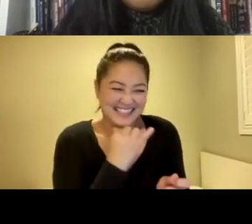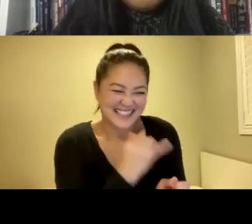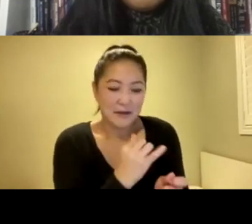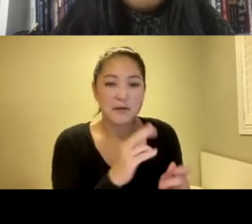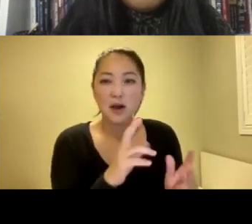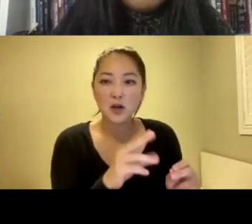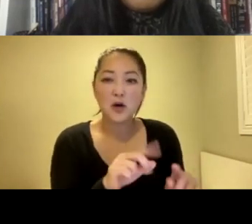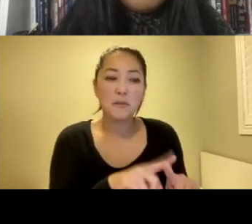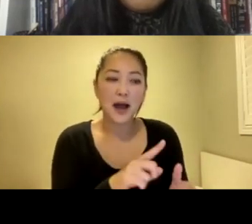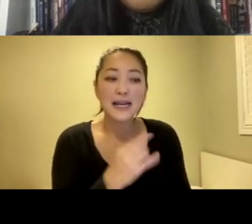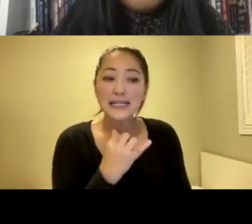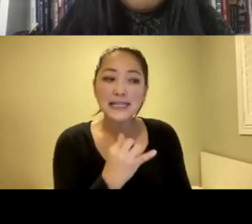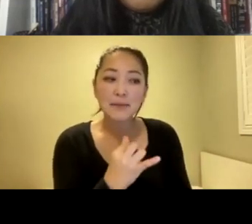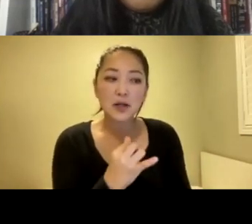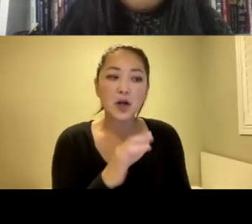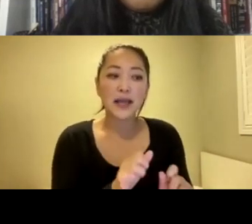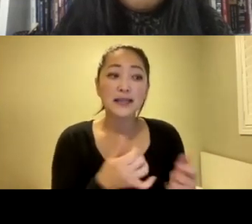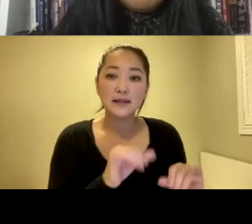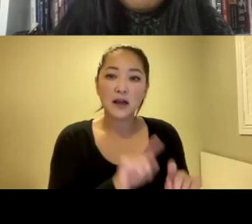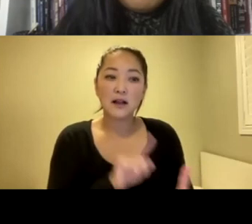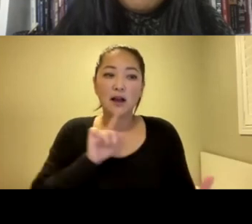Like yeah, it's really moving.